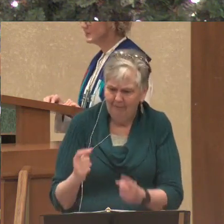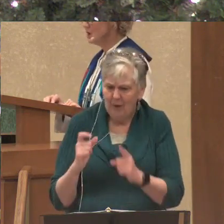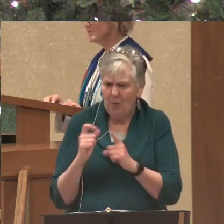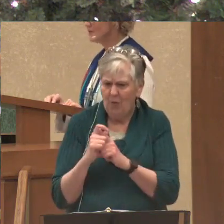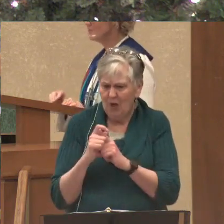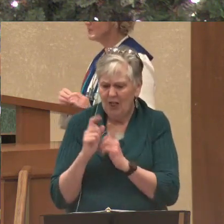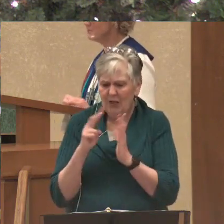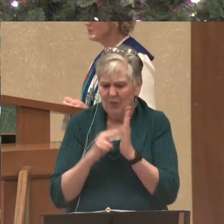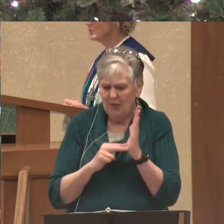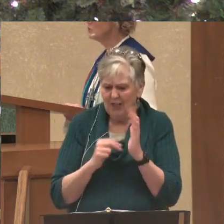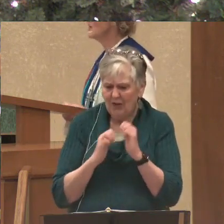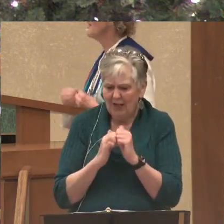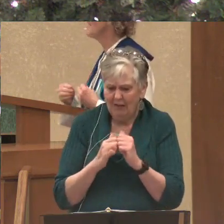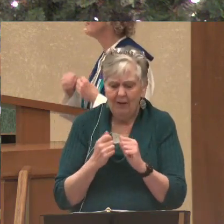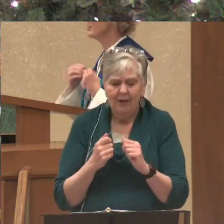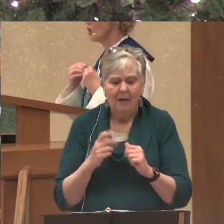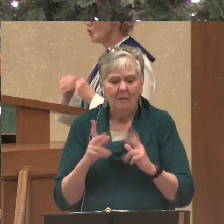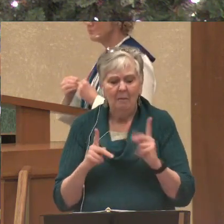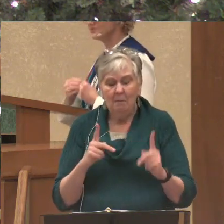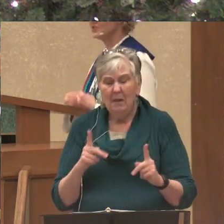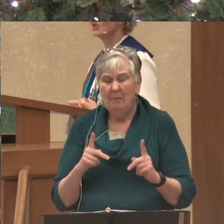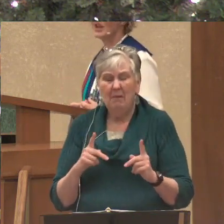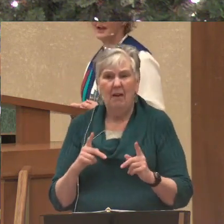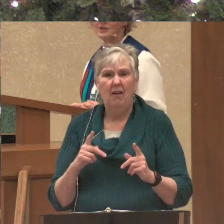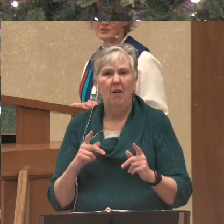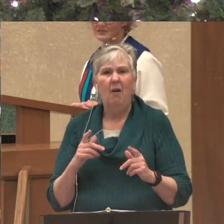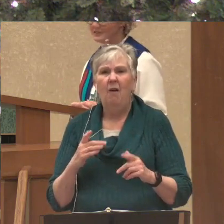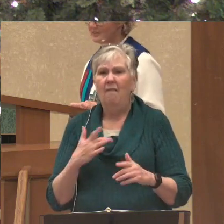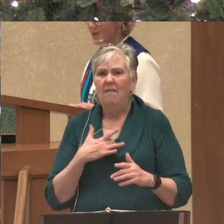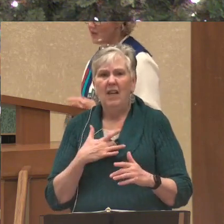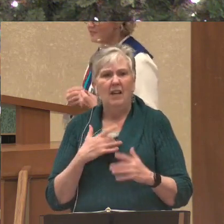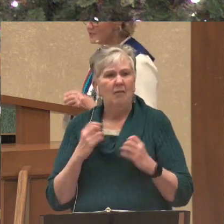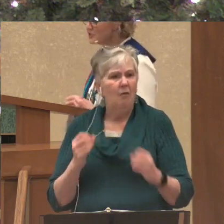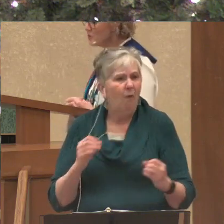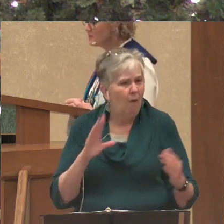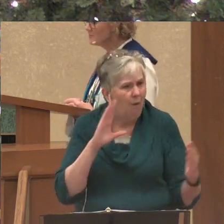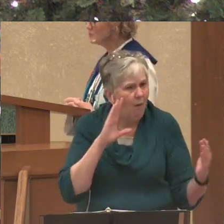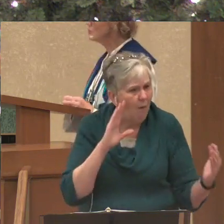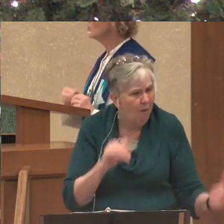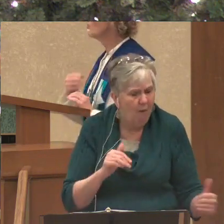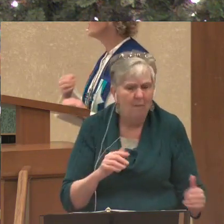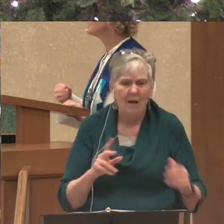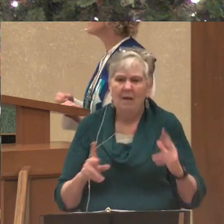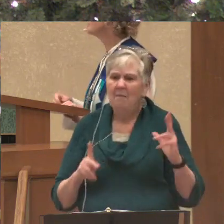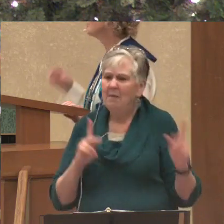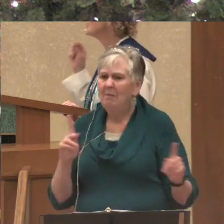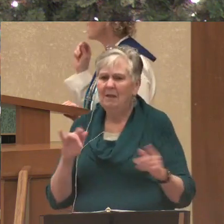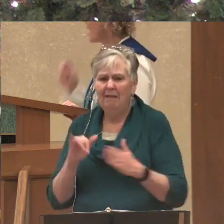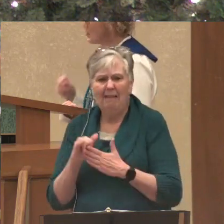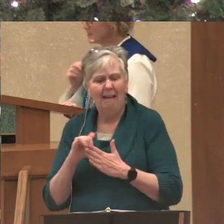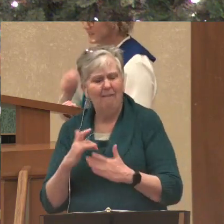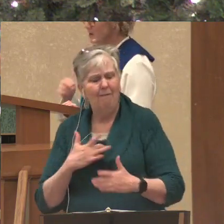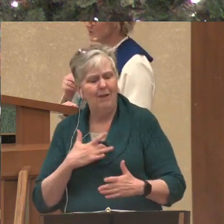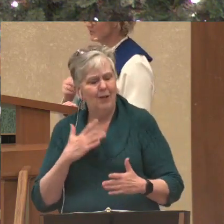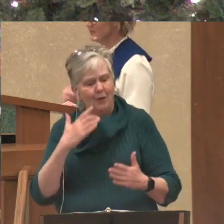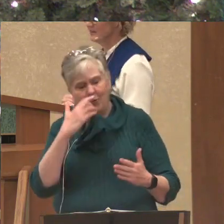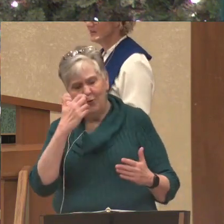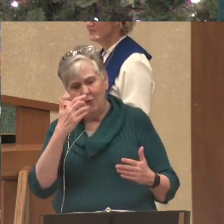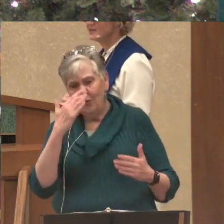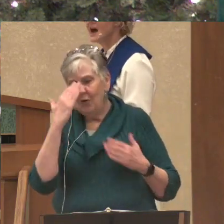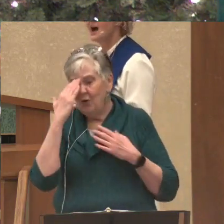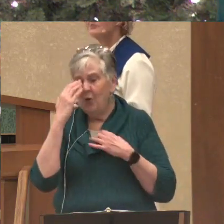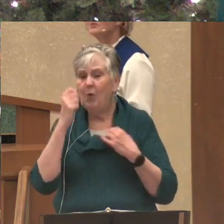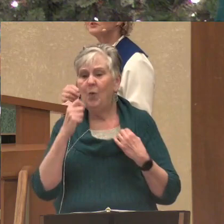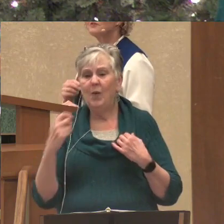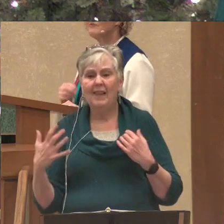lament from people who have had their hopes shattered. These are people who once knew without a doubt